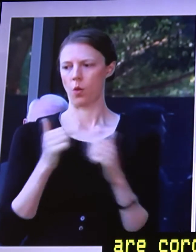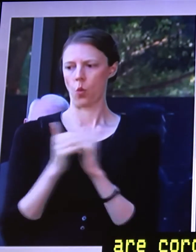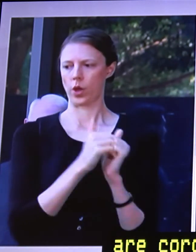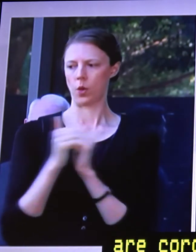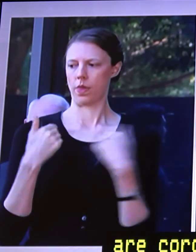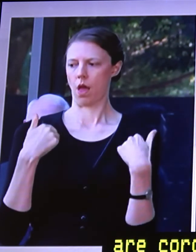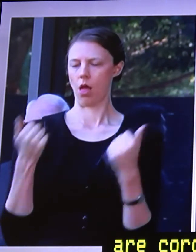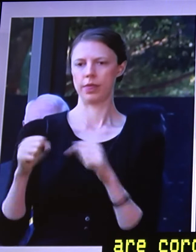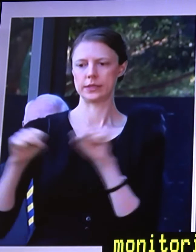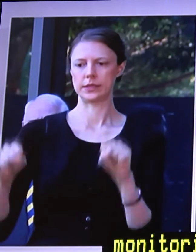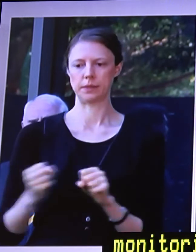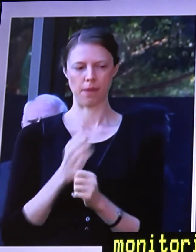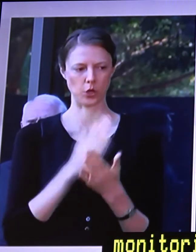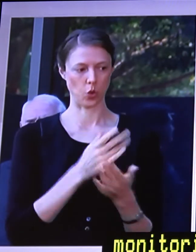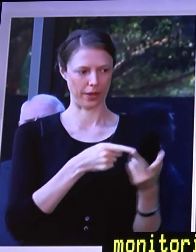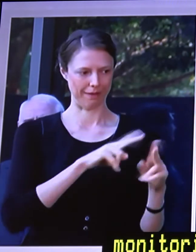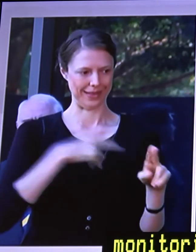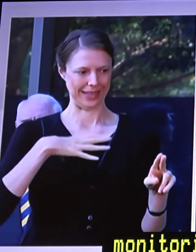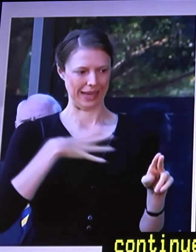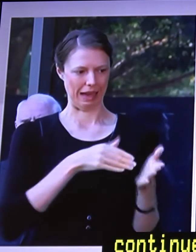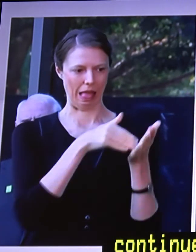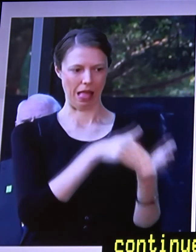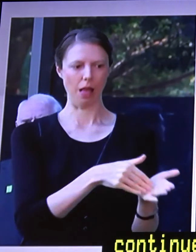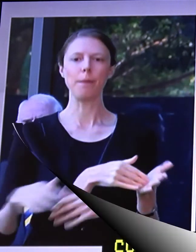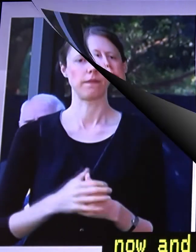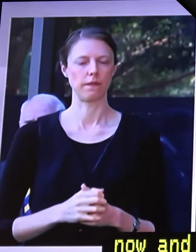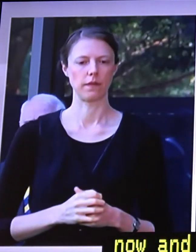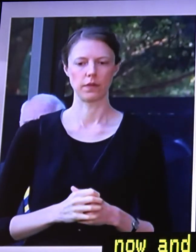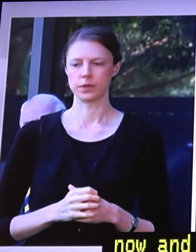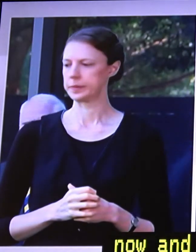any crew members off the ship who require urgent medical